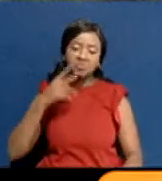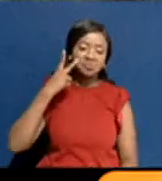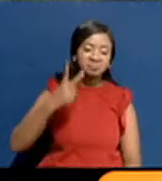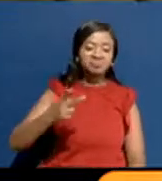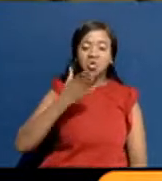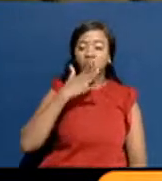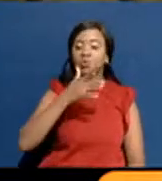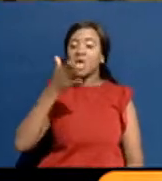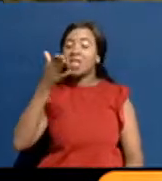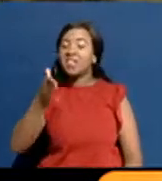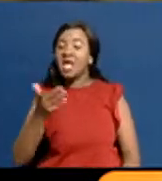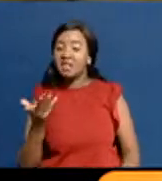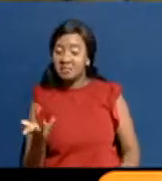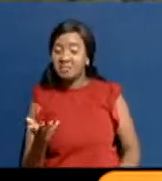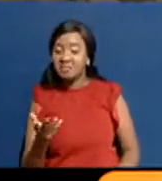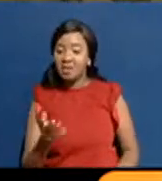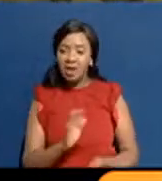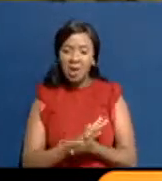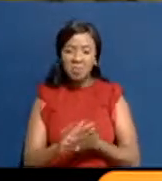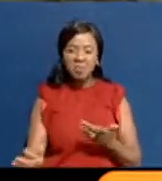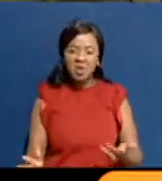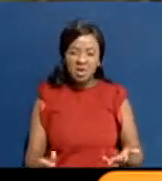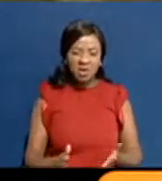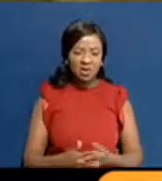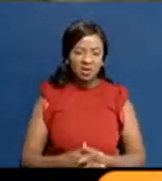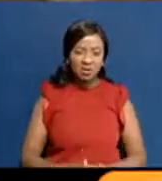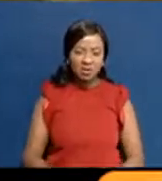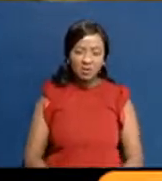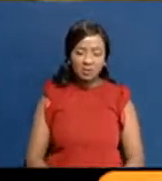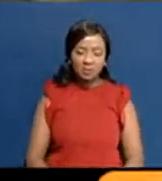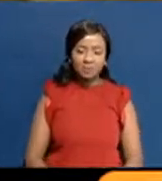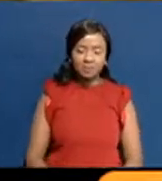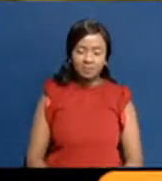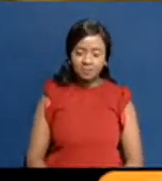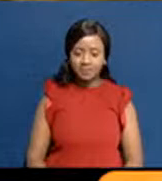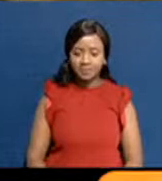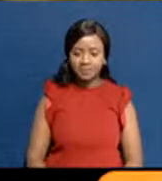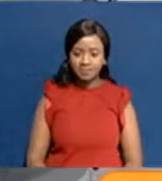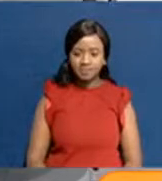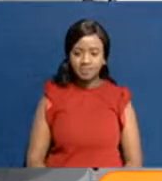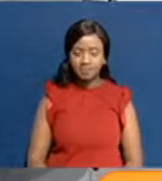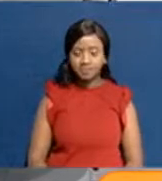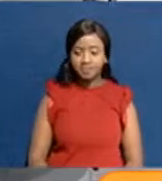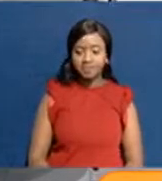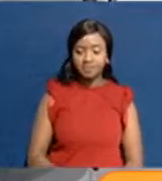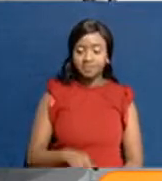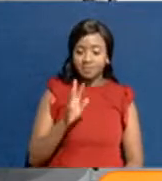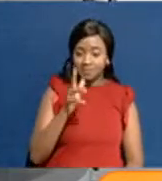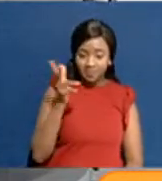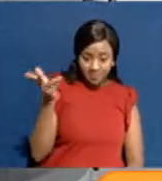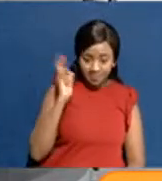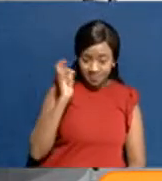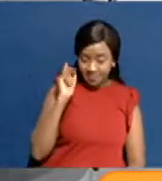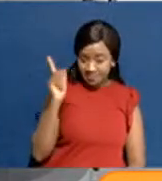tuliwacha hapa iko bado, na hakuna. Na hakuna. You know, I actually just want us to listen to President Ruto's